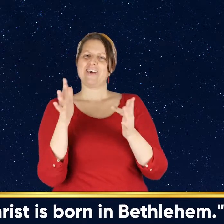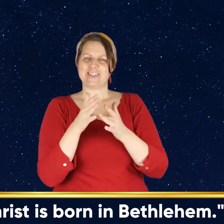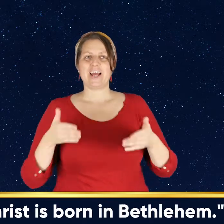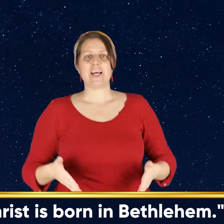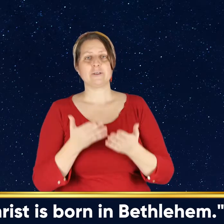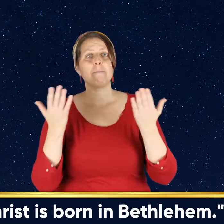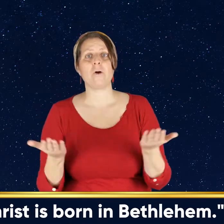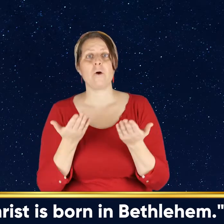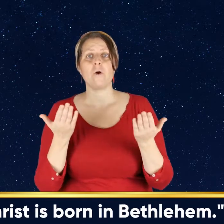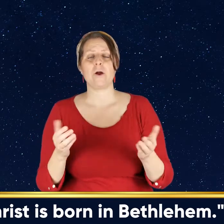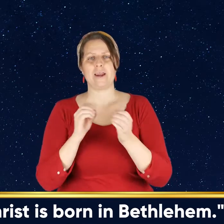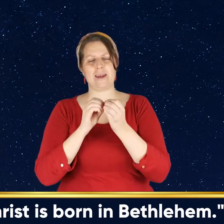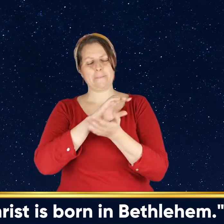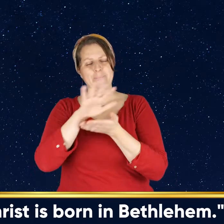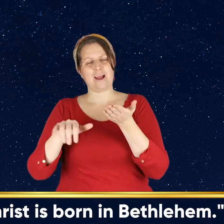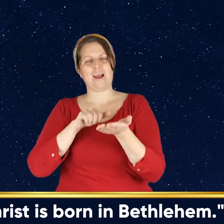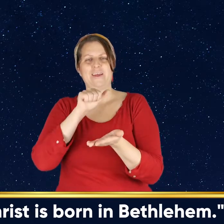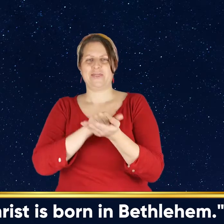Christ is born in